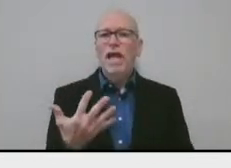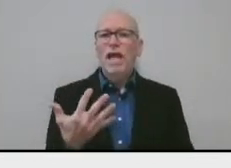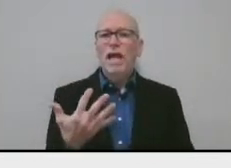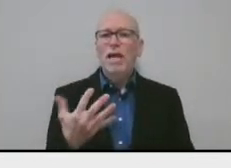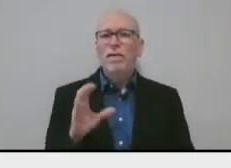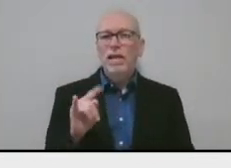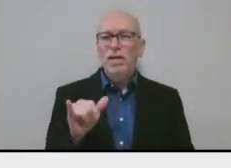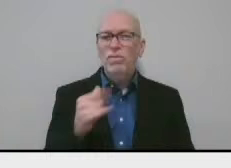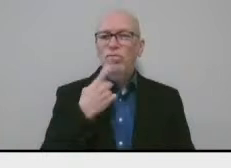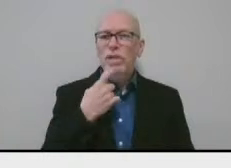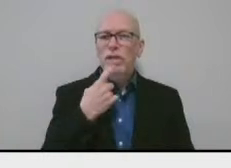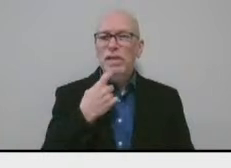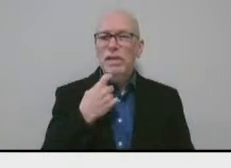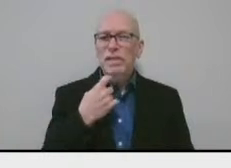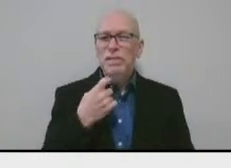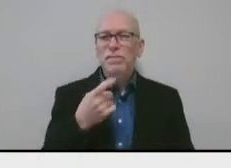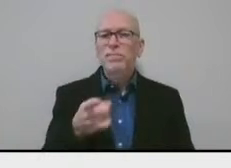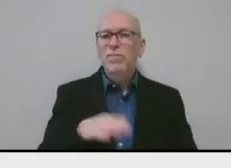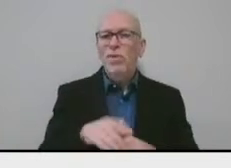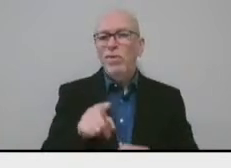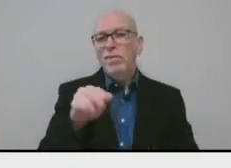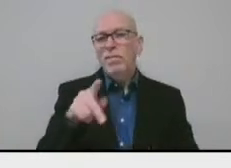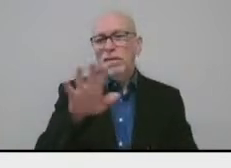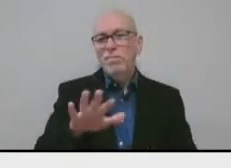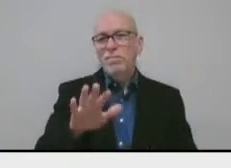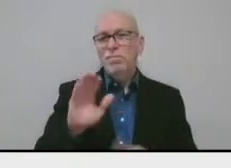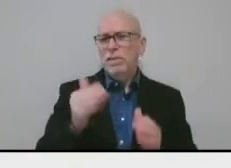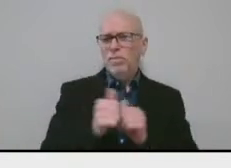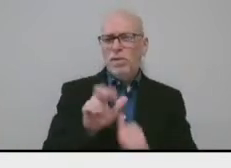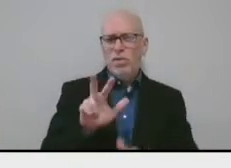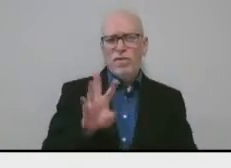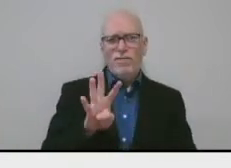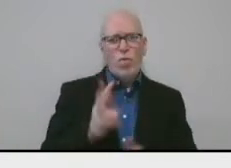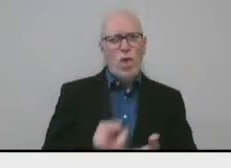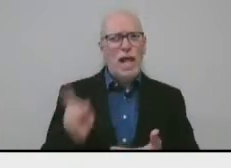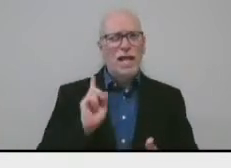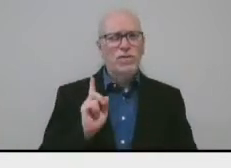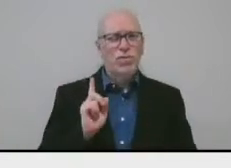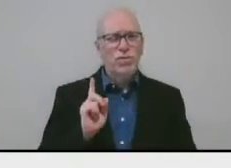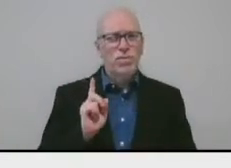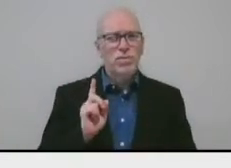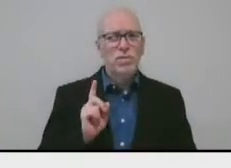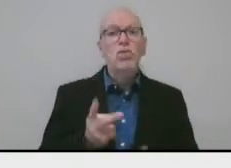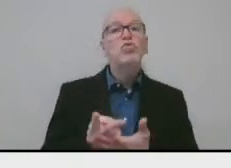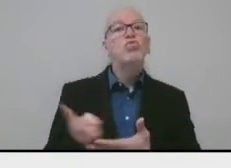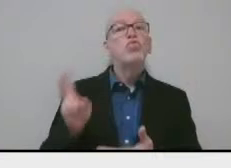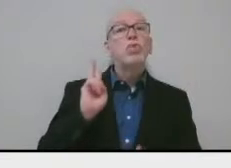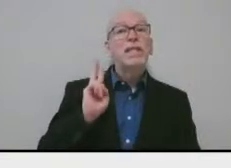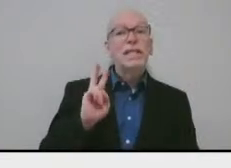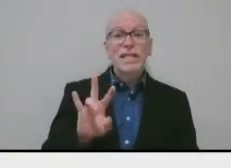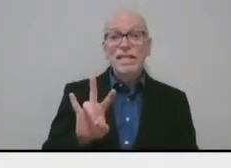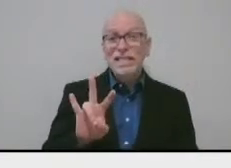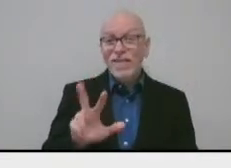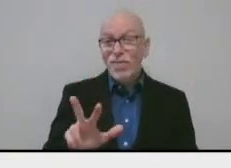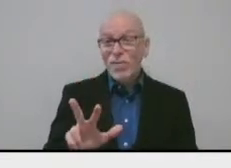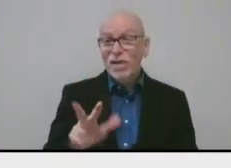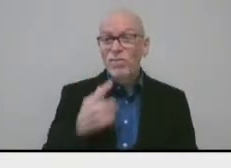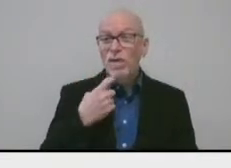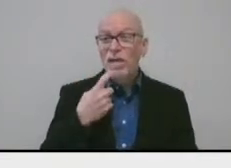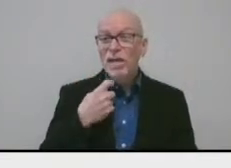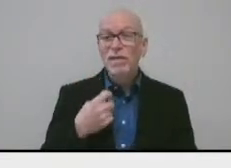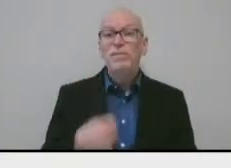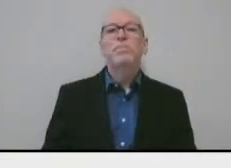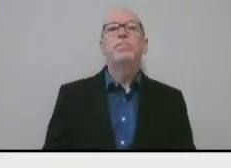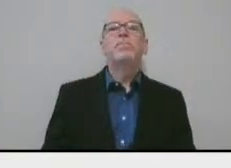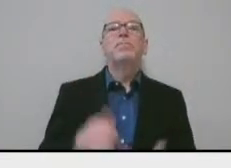are in red on the 2-score map, down from 34 last week. 2 weeks ago, 73 were in red. We also have